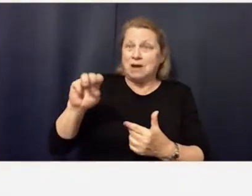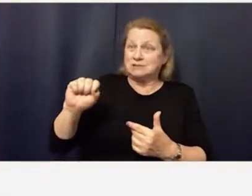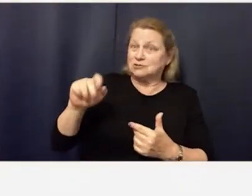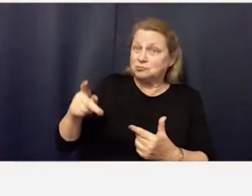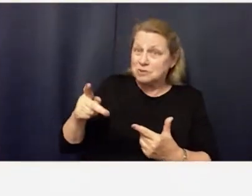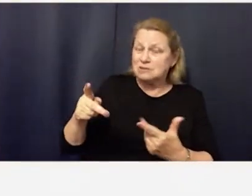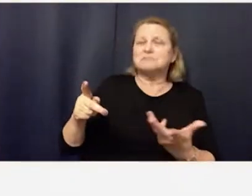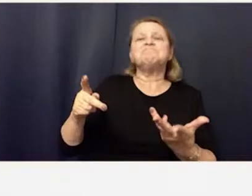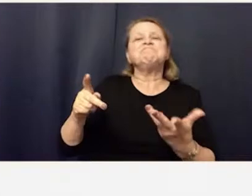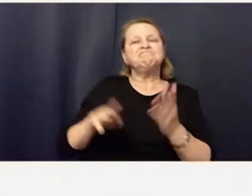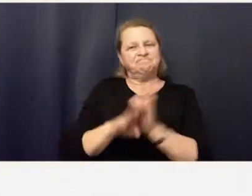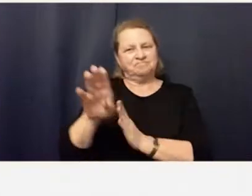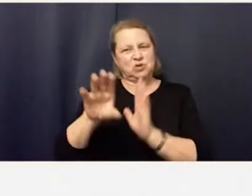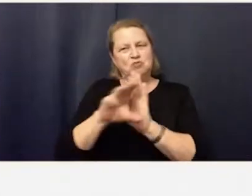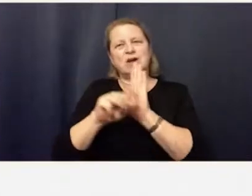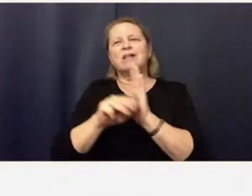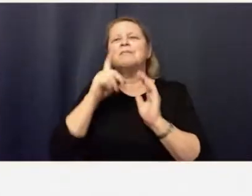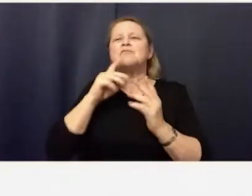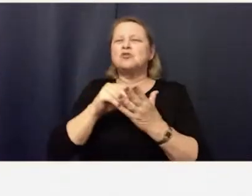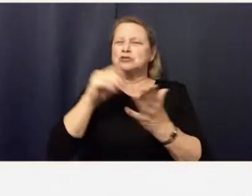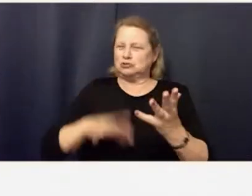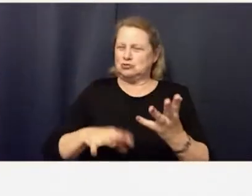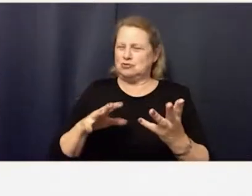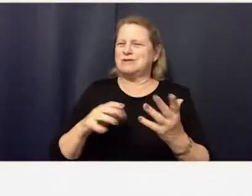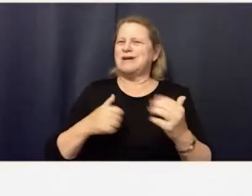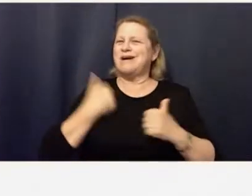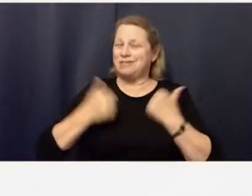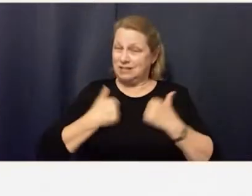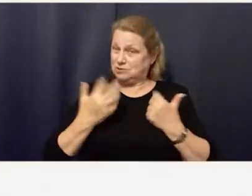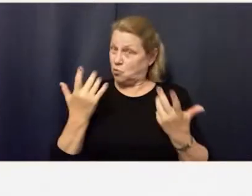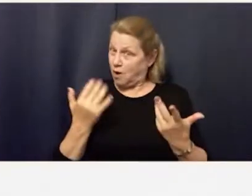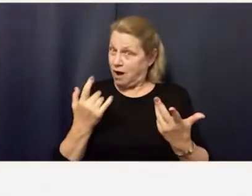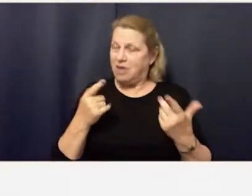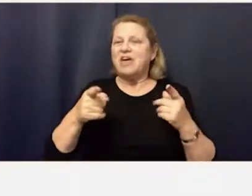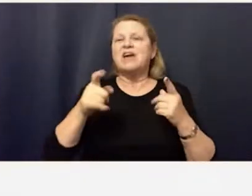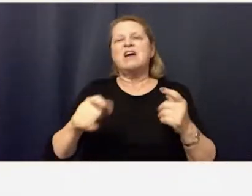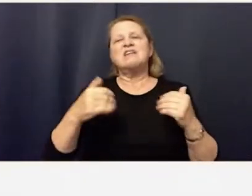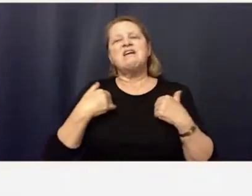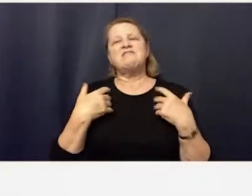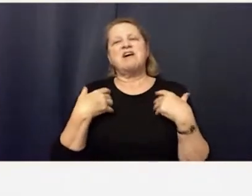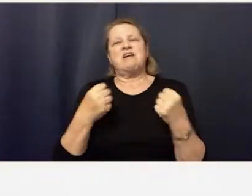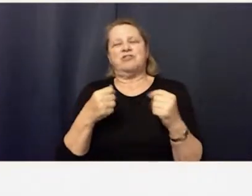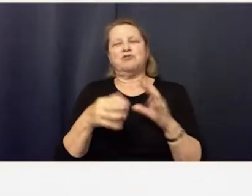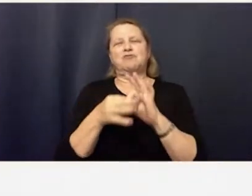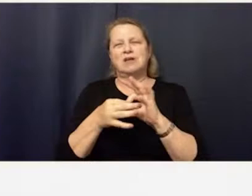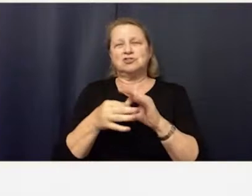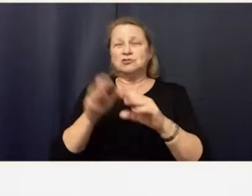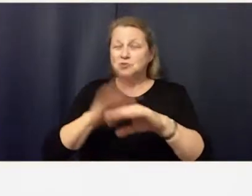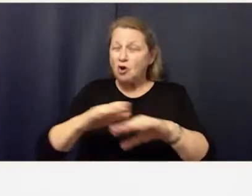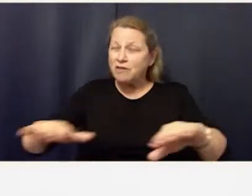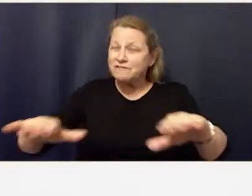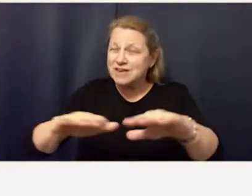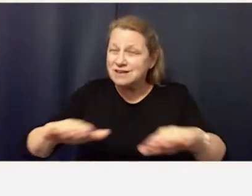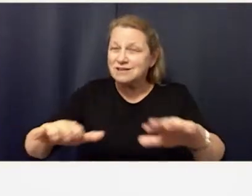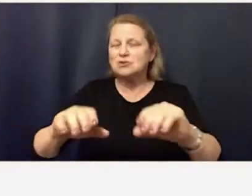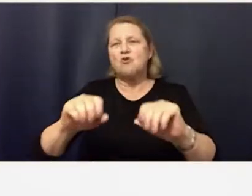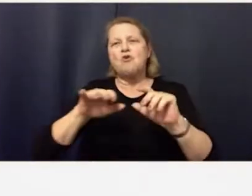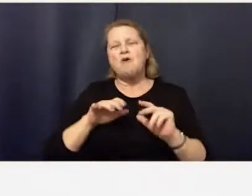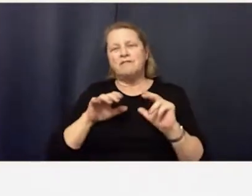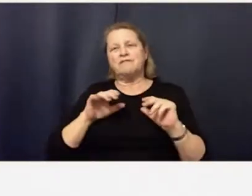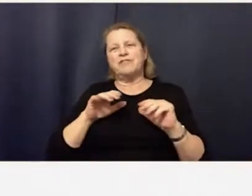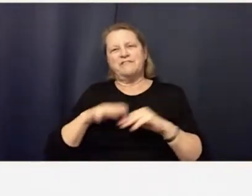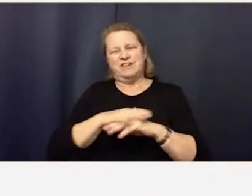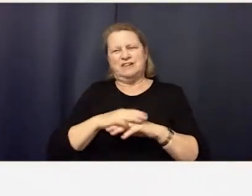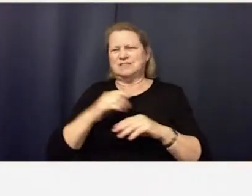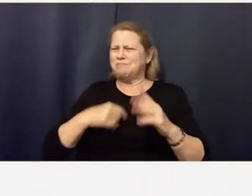athletes so they can have healthy relationships on and off the field. I'm really proud of this commitment and how it's